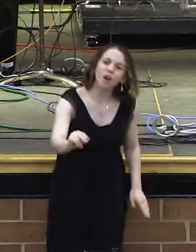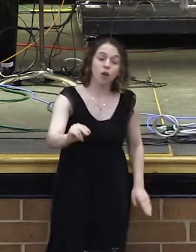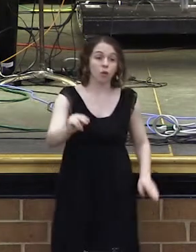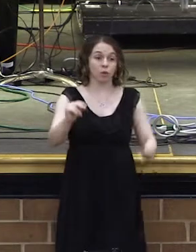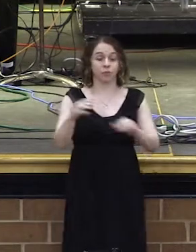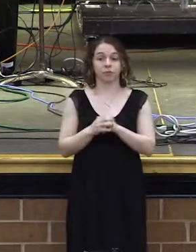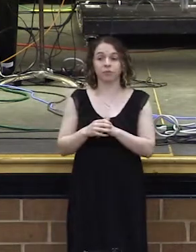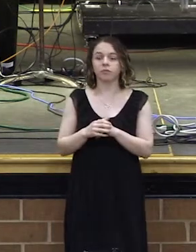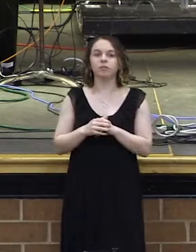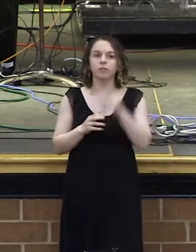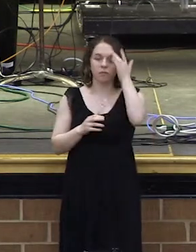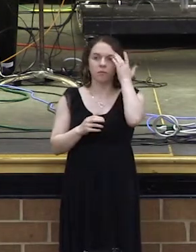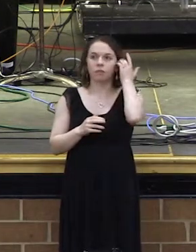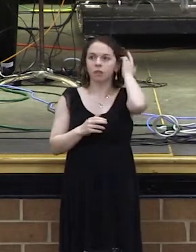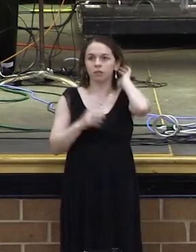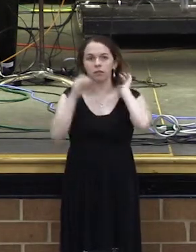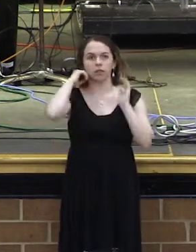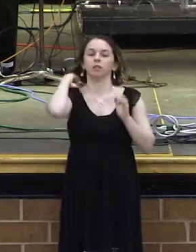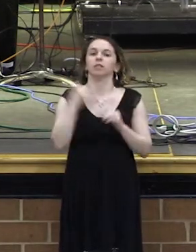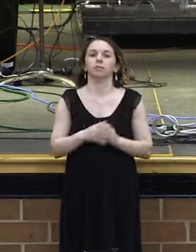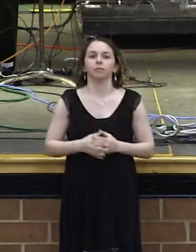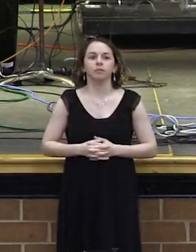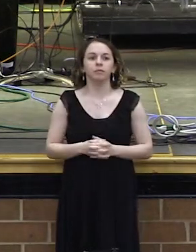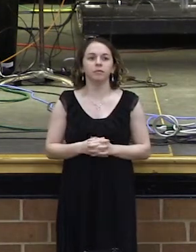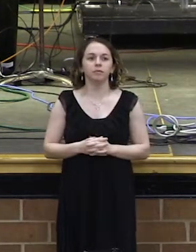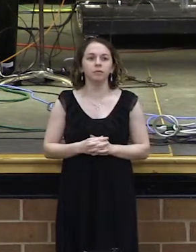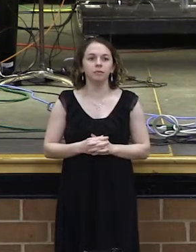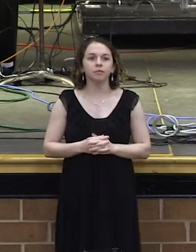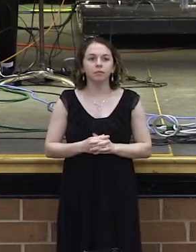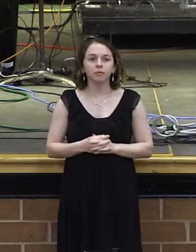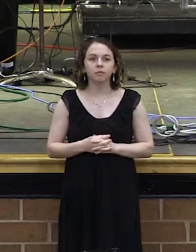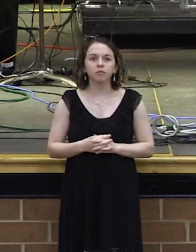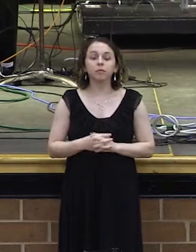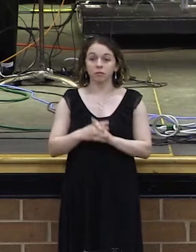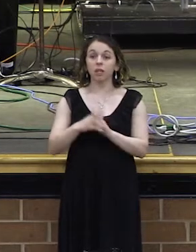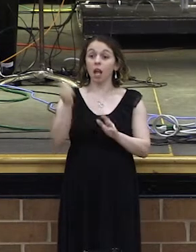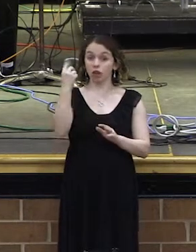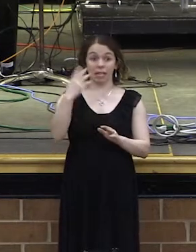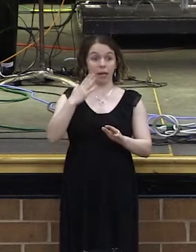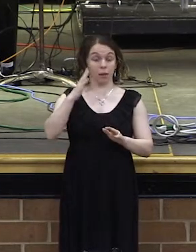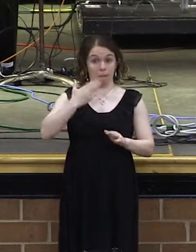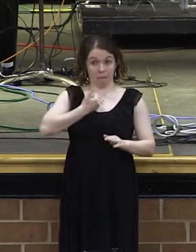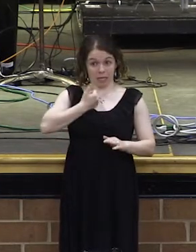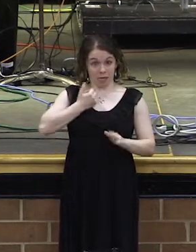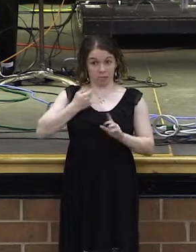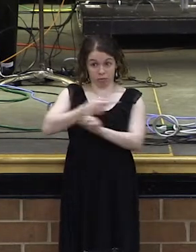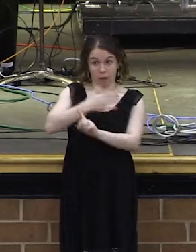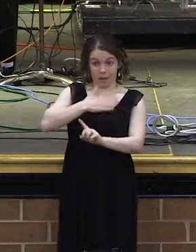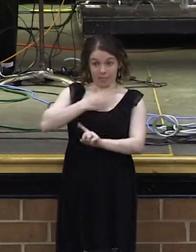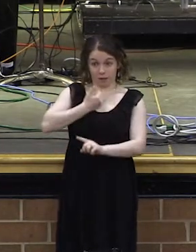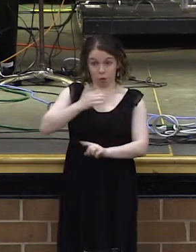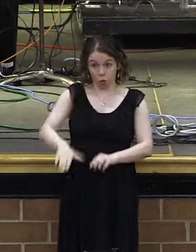tolerance was one of our highest values no seriously the culture that I was brought up with that we were you know my